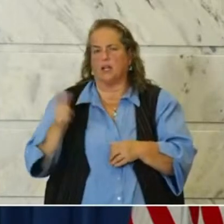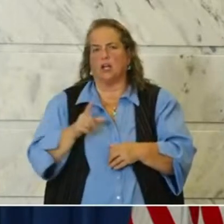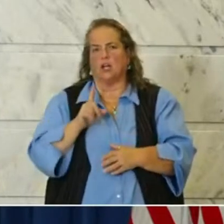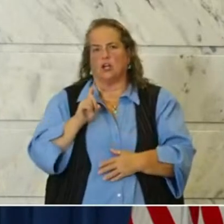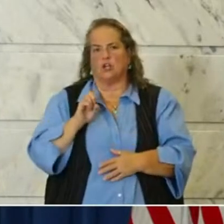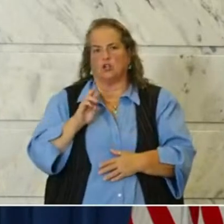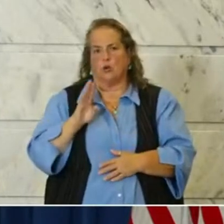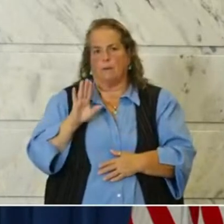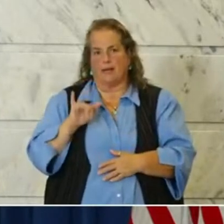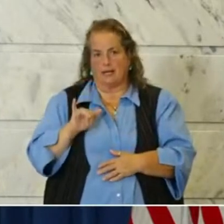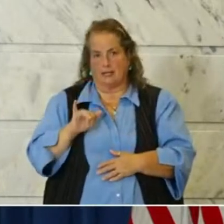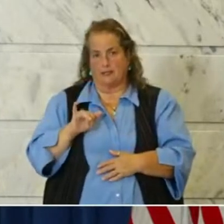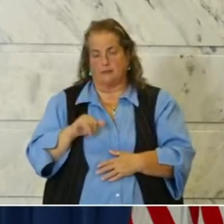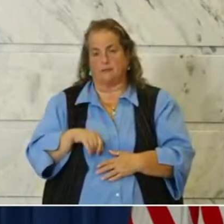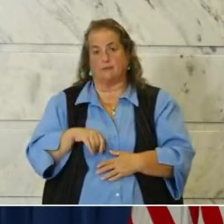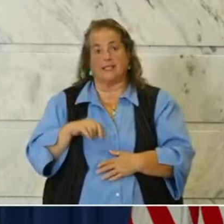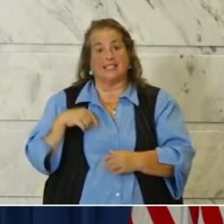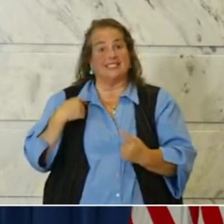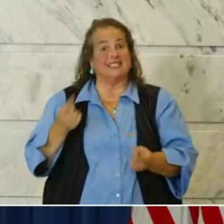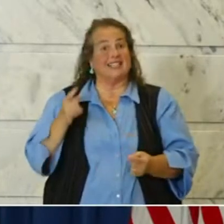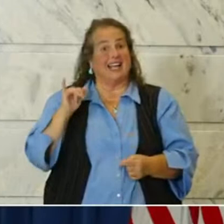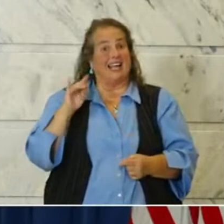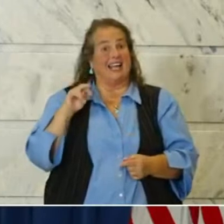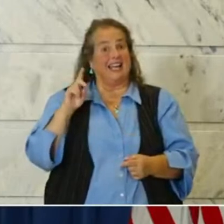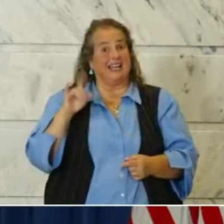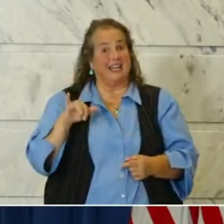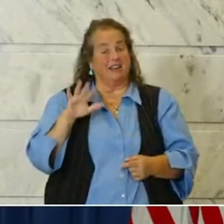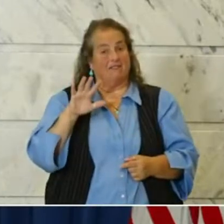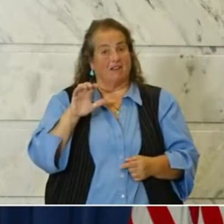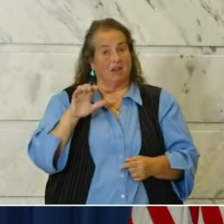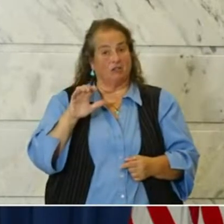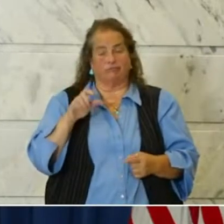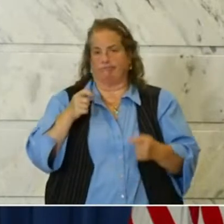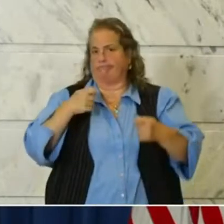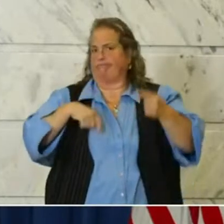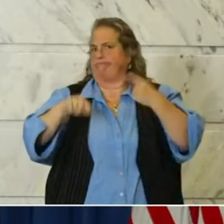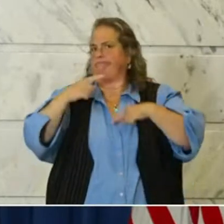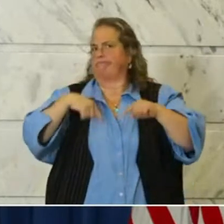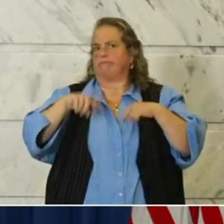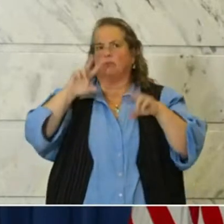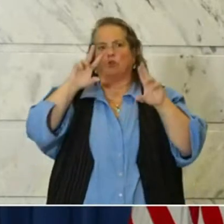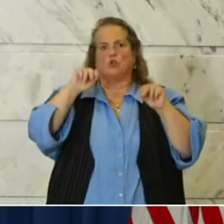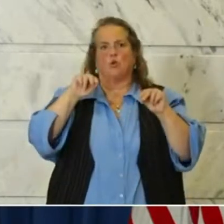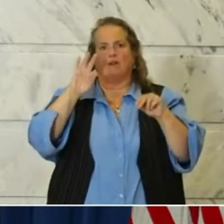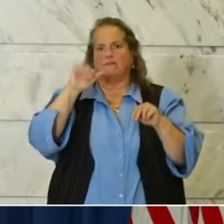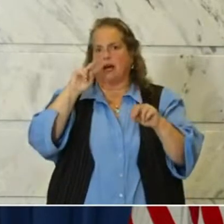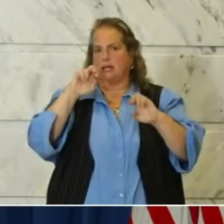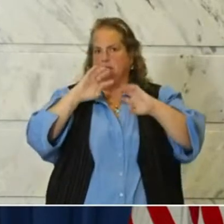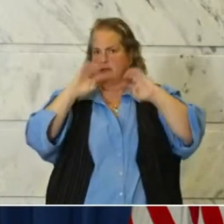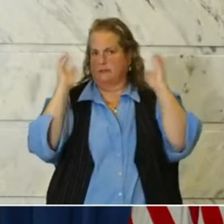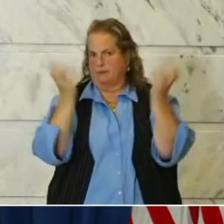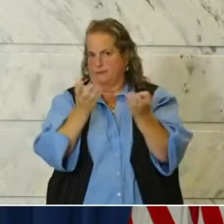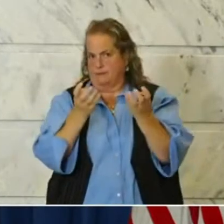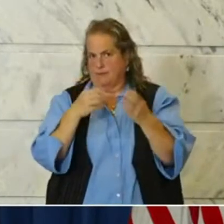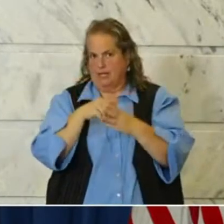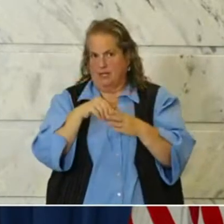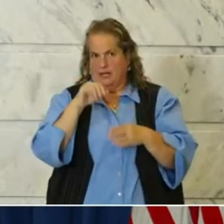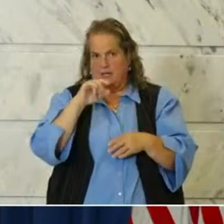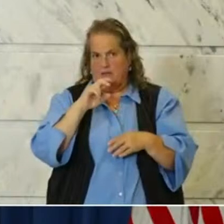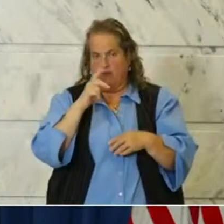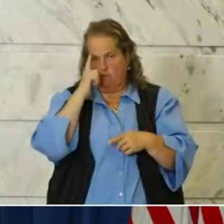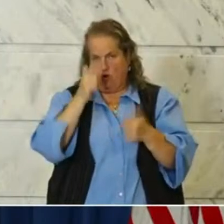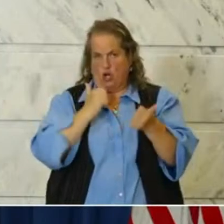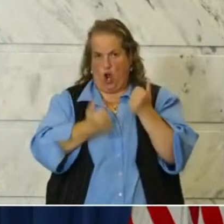especially in light of the Indy 500 diversity course. Are you comfortable, I'll let you know now, are you